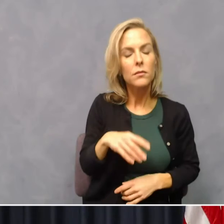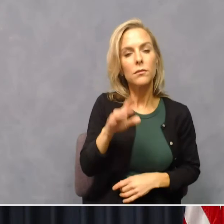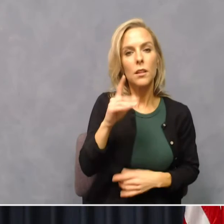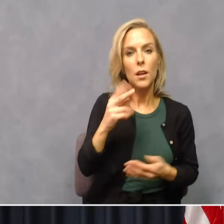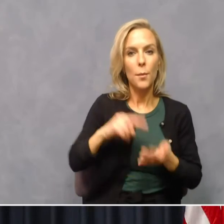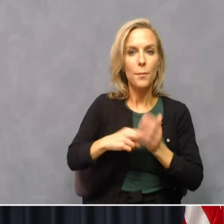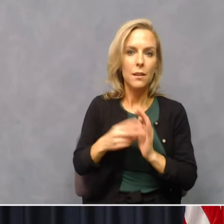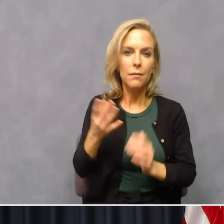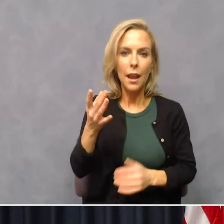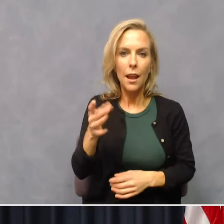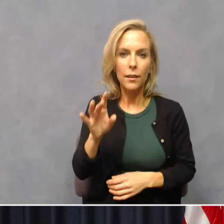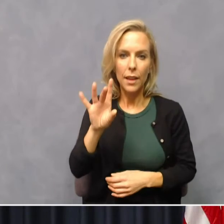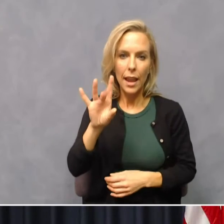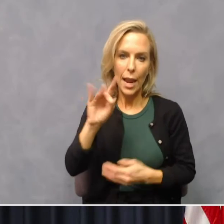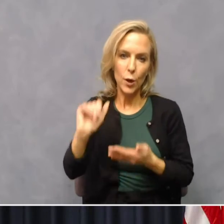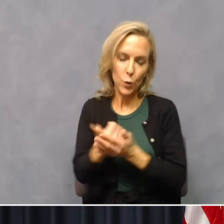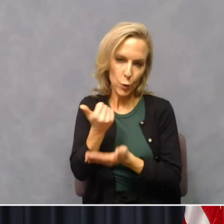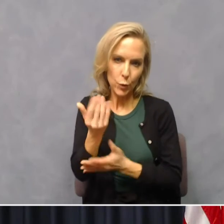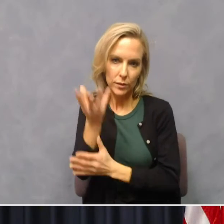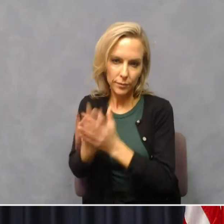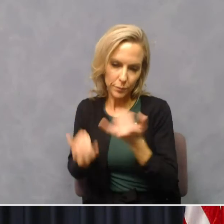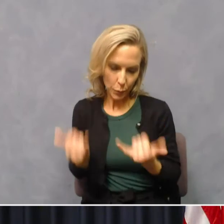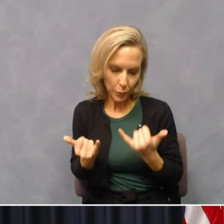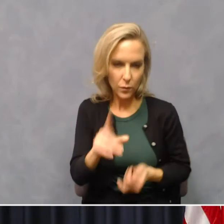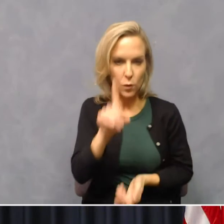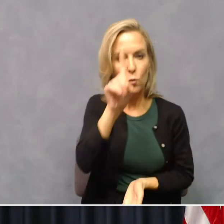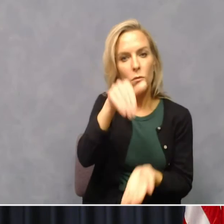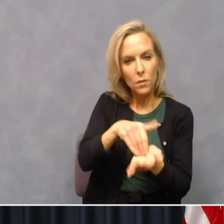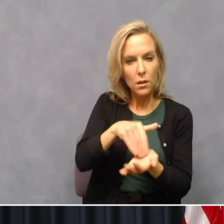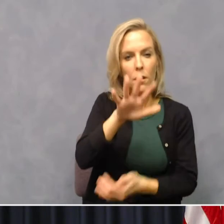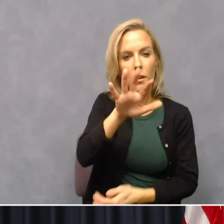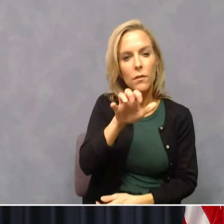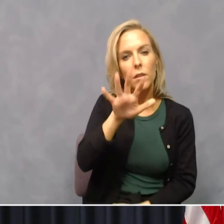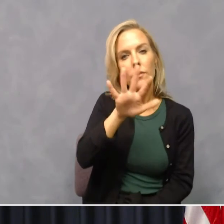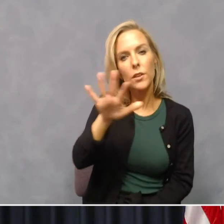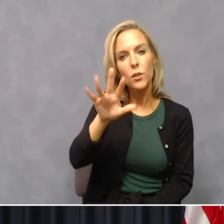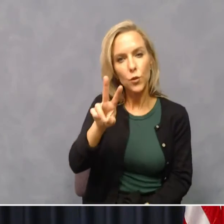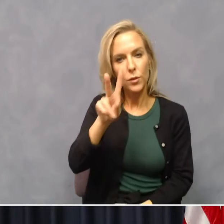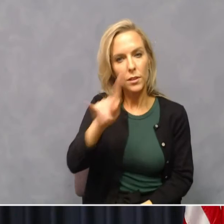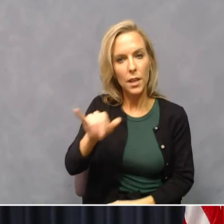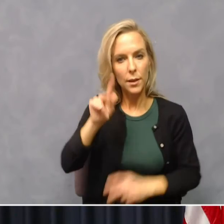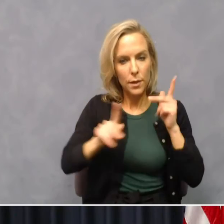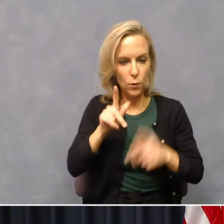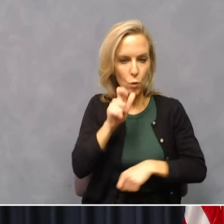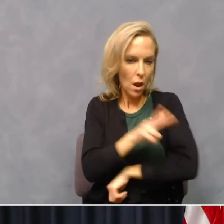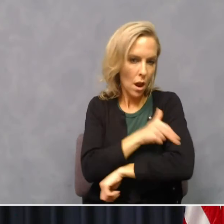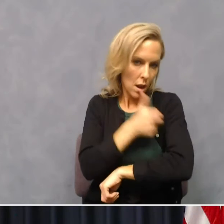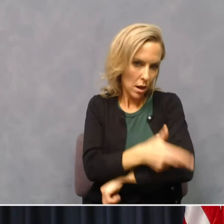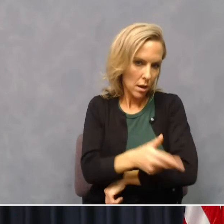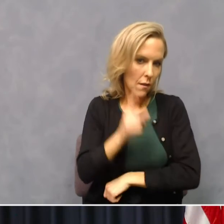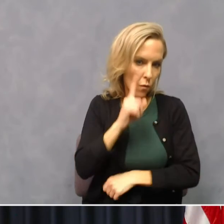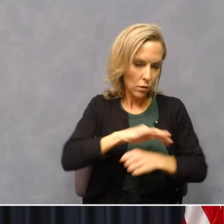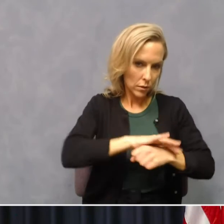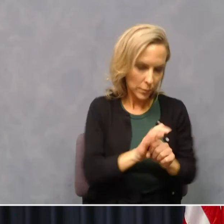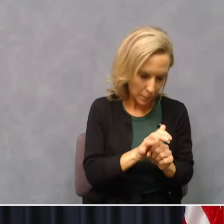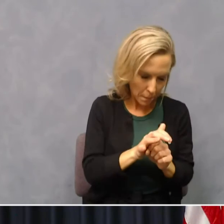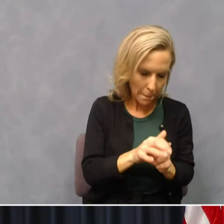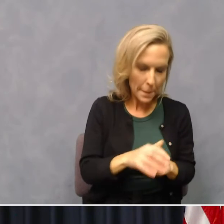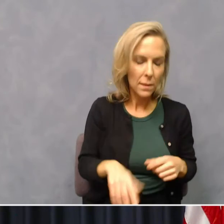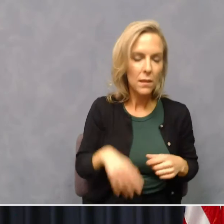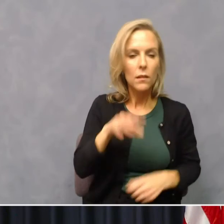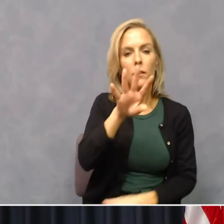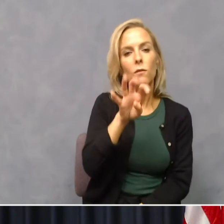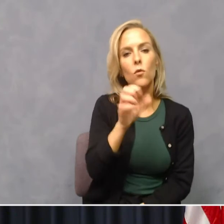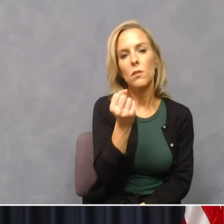today. We currently have 1,552 Kentuckians hospitalized for COVID-19, 411 in